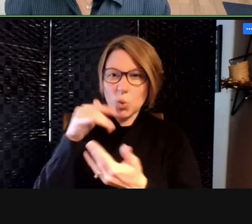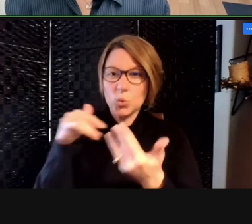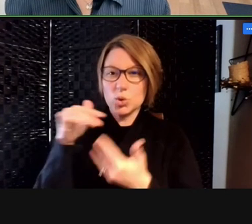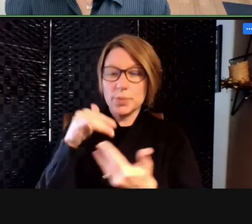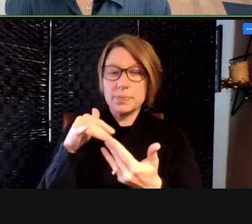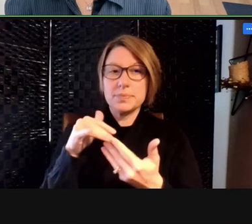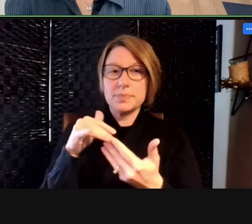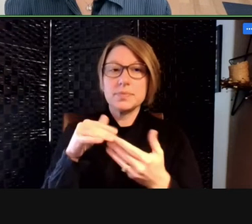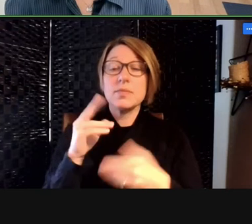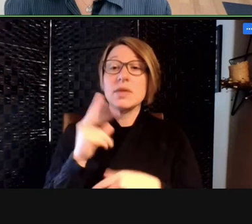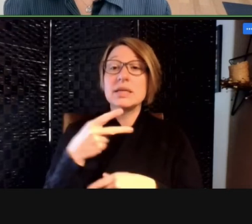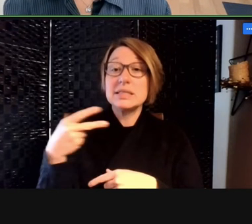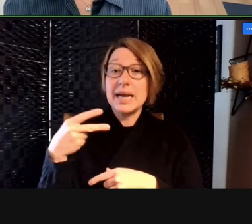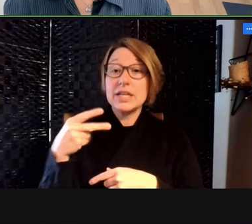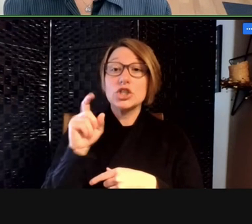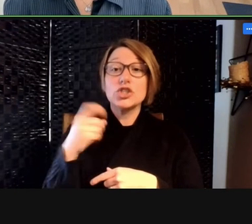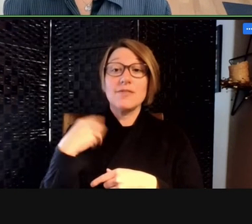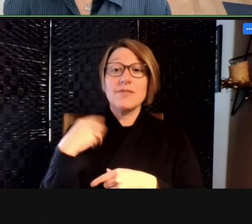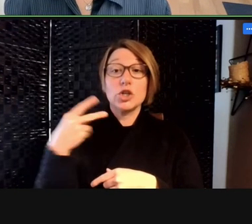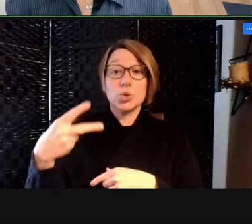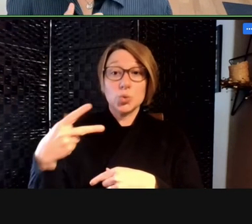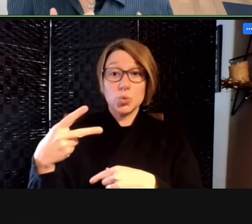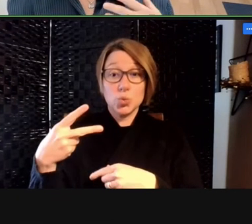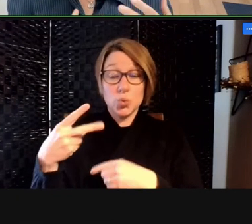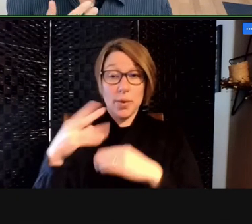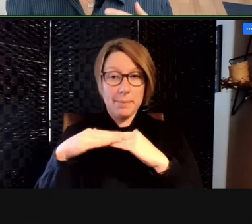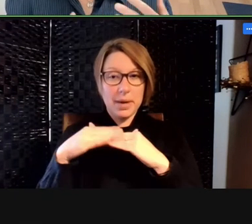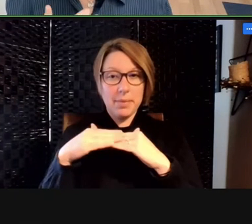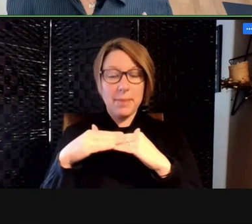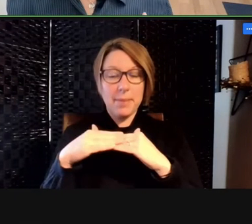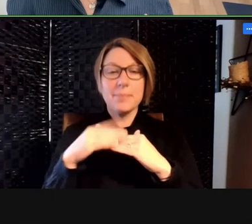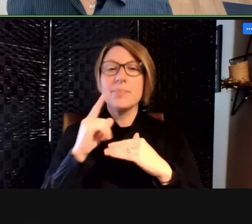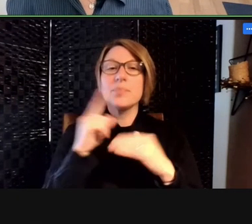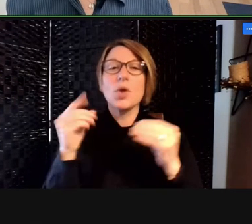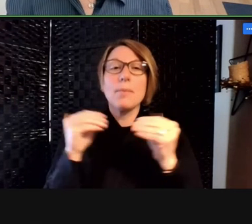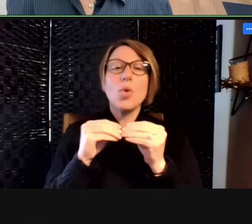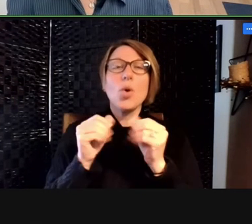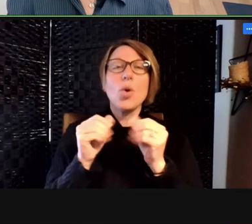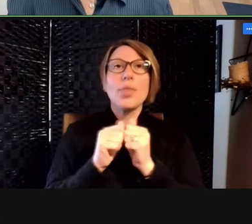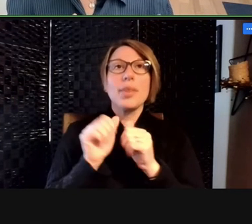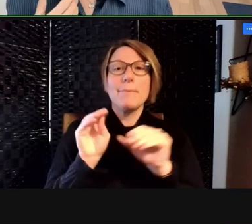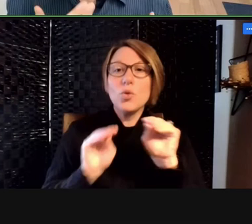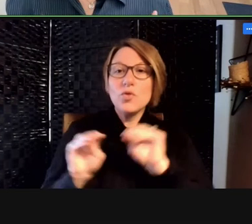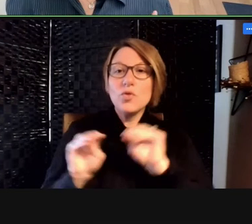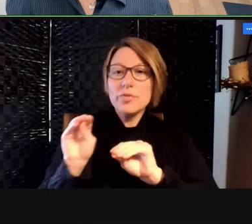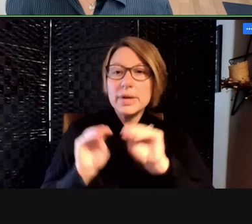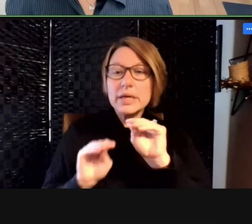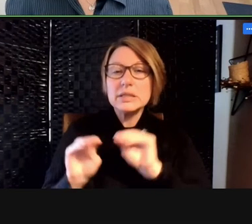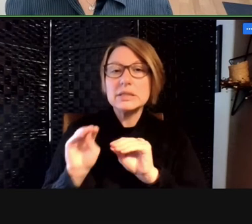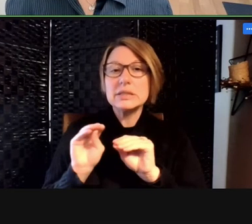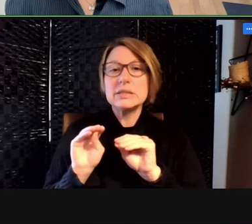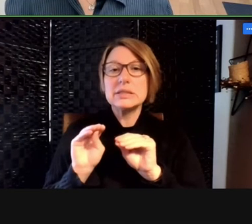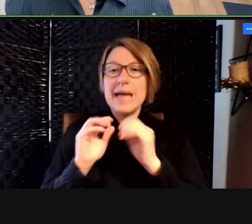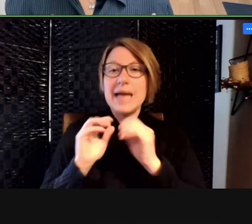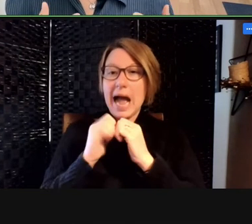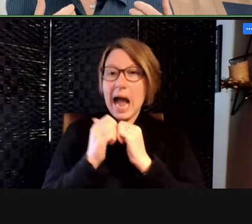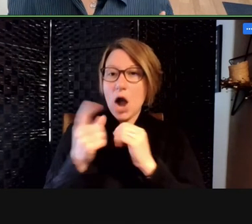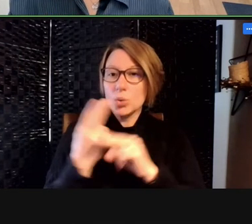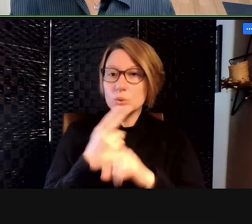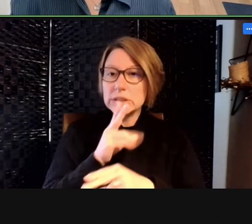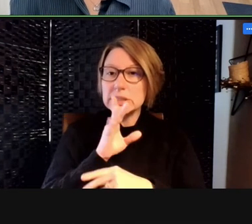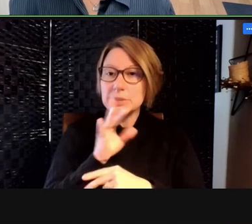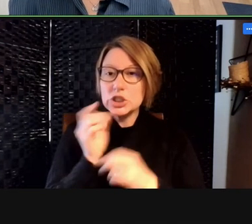criteria, there should be two of those at least that are met. And that has more to do with the movements and the way they're using speech,